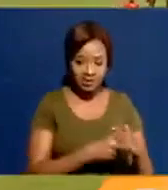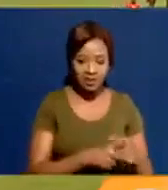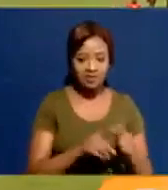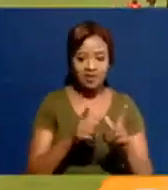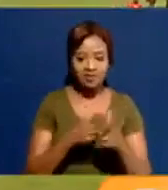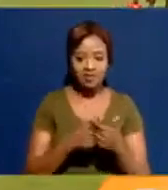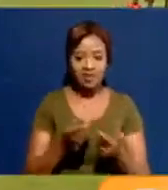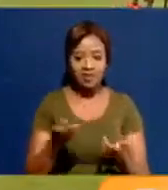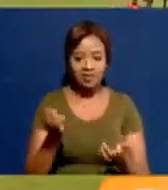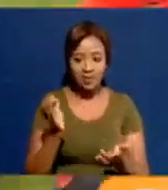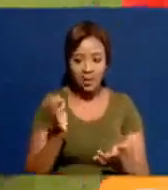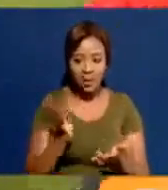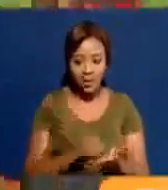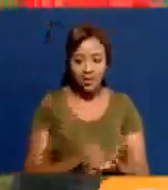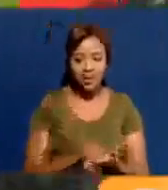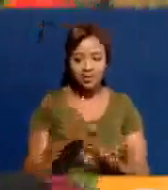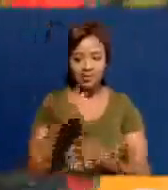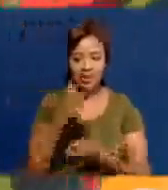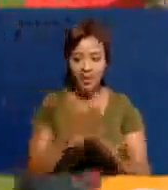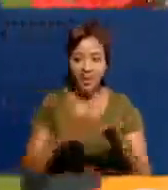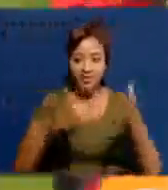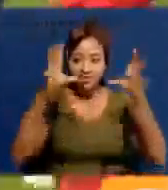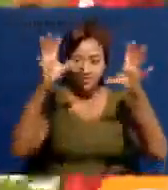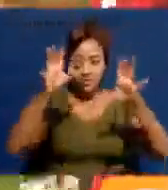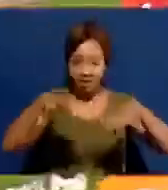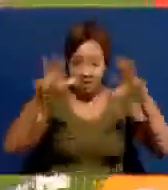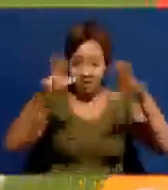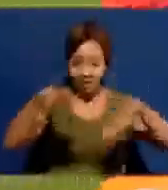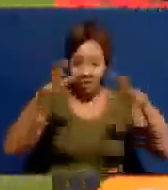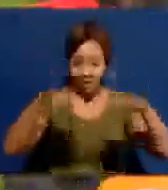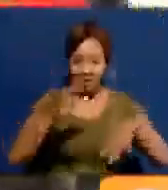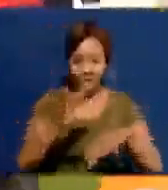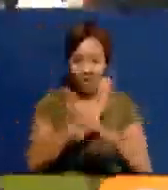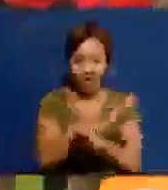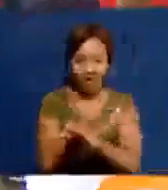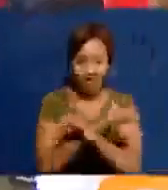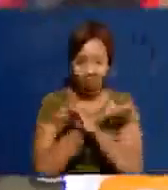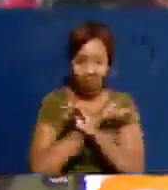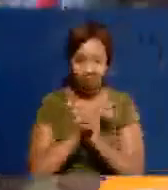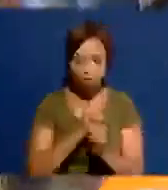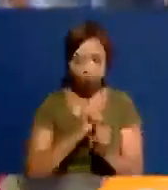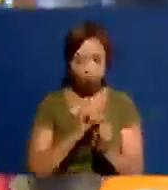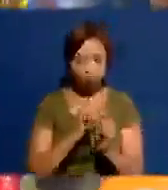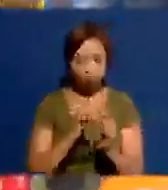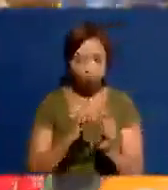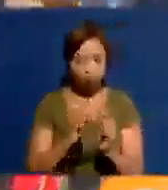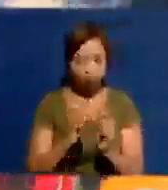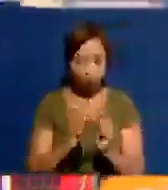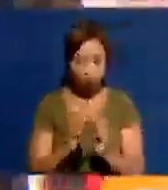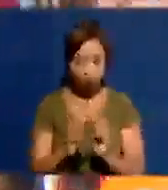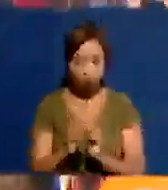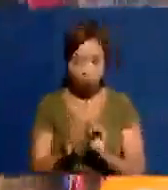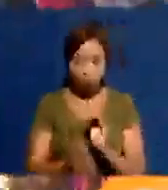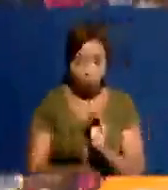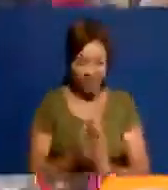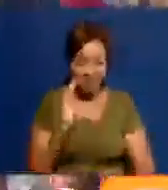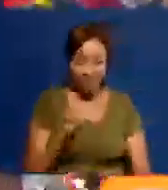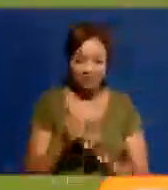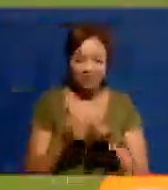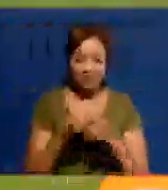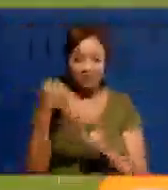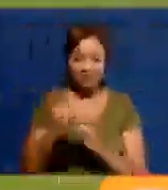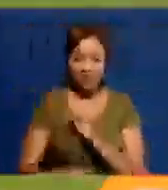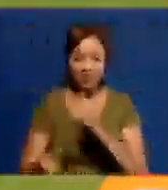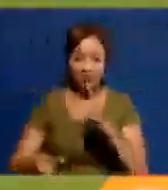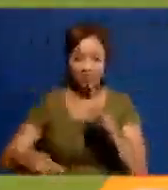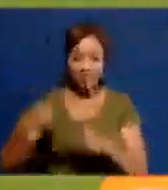making the conditions very slippery. Zimbabwe adapted quickly and scored the final try at the death to win the